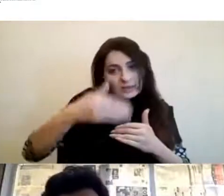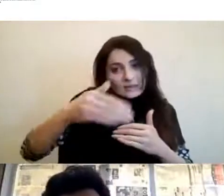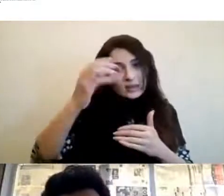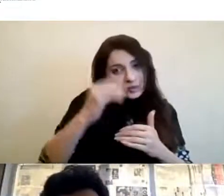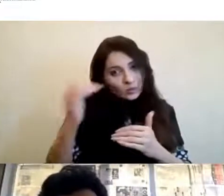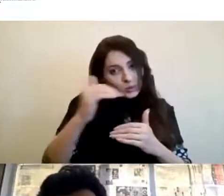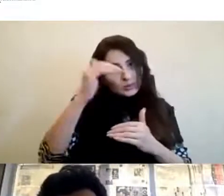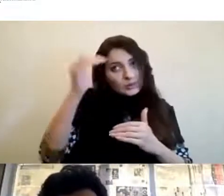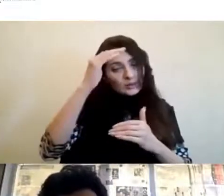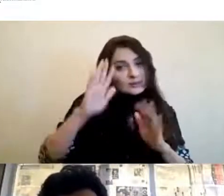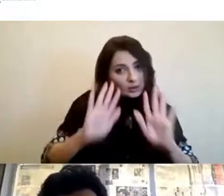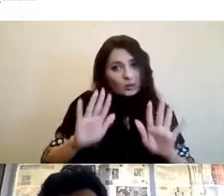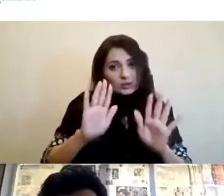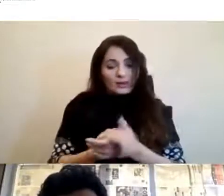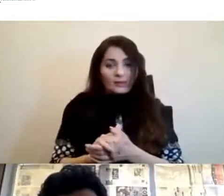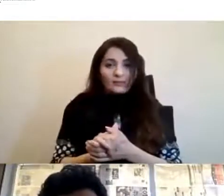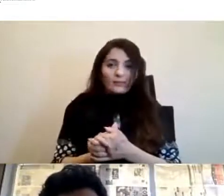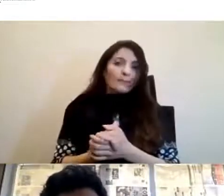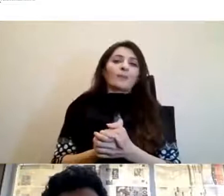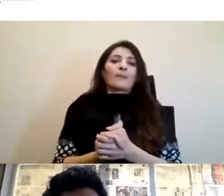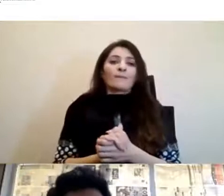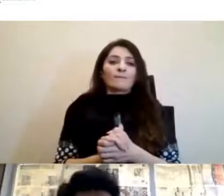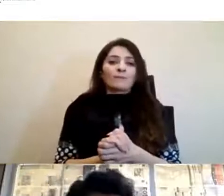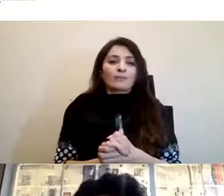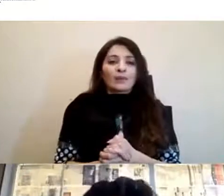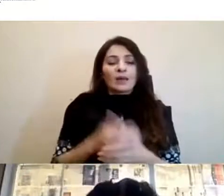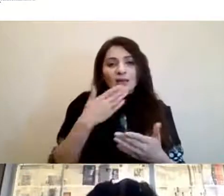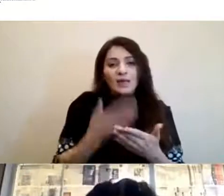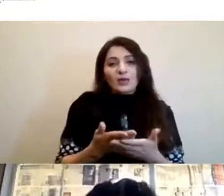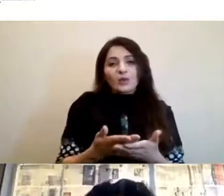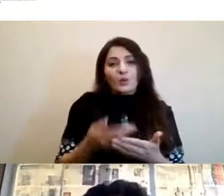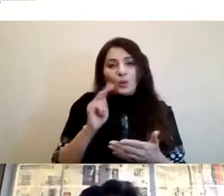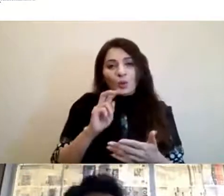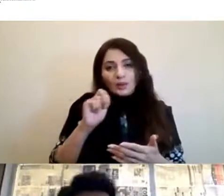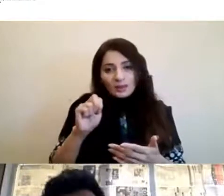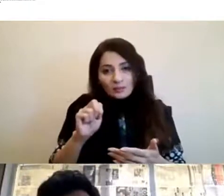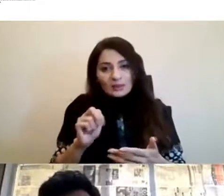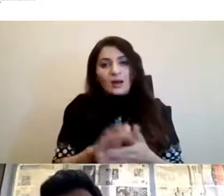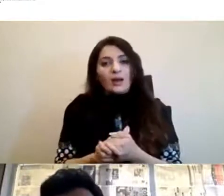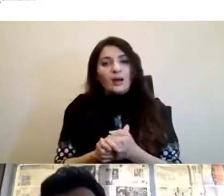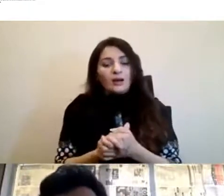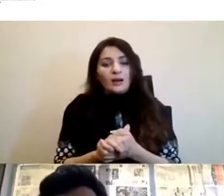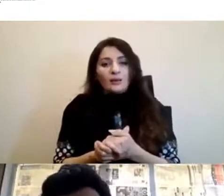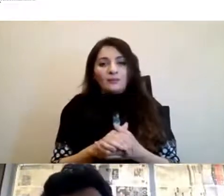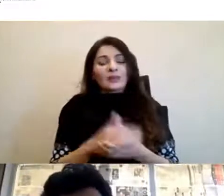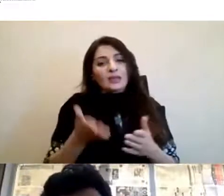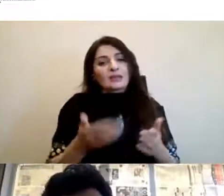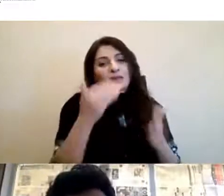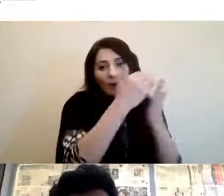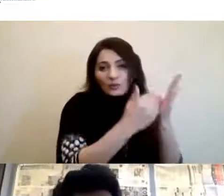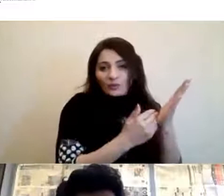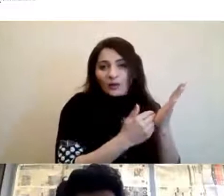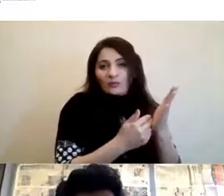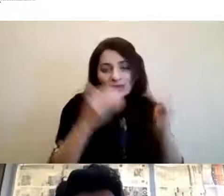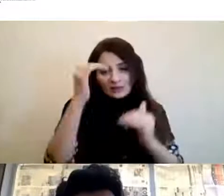my intervention for this question. Thank you, Nirmita, for pointing out how some of the frameworks, standards, and some of these products have